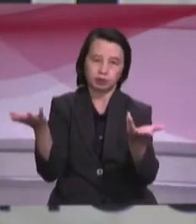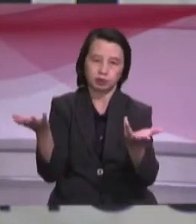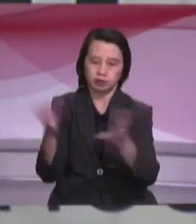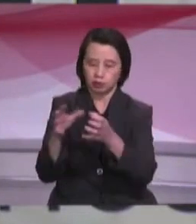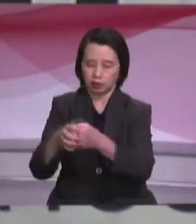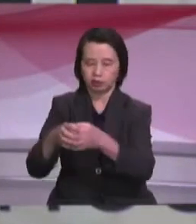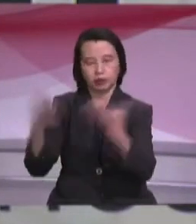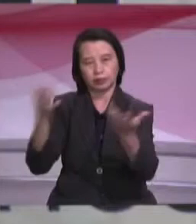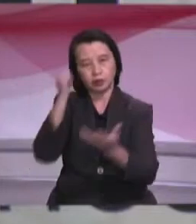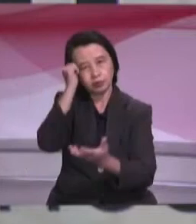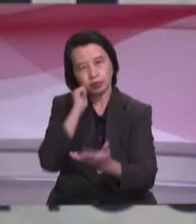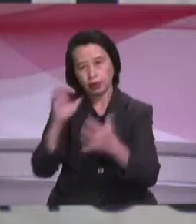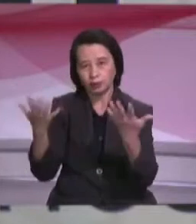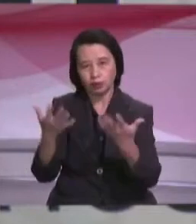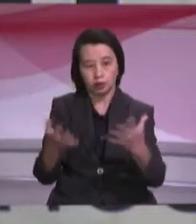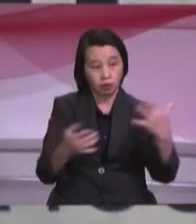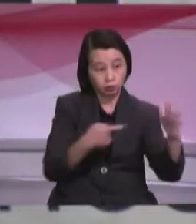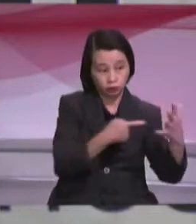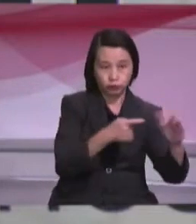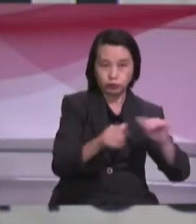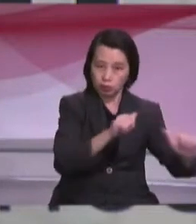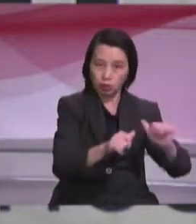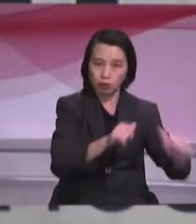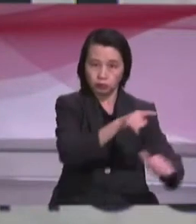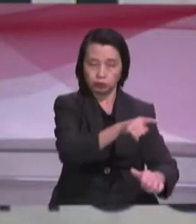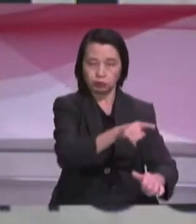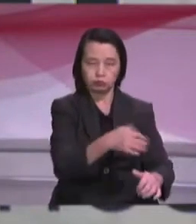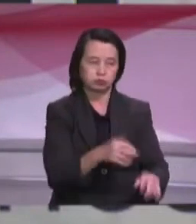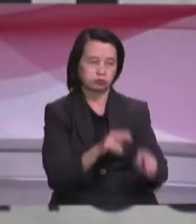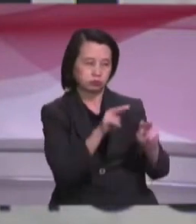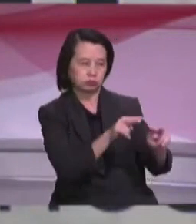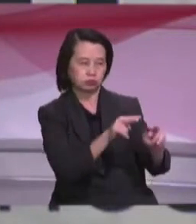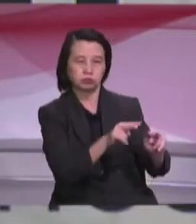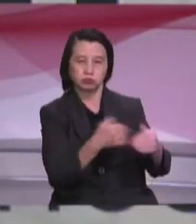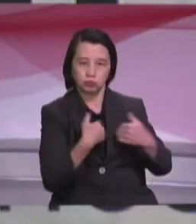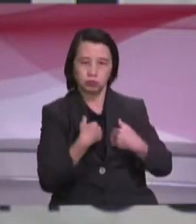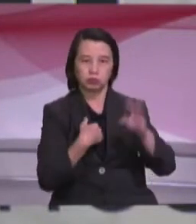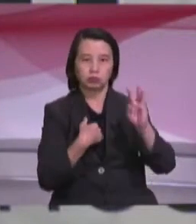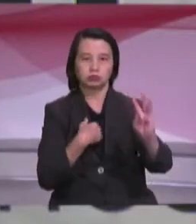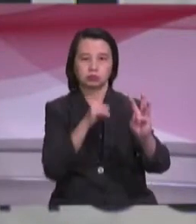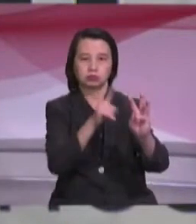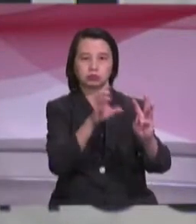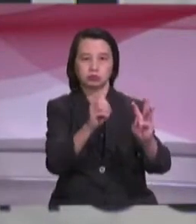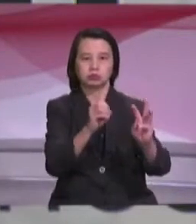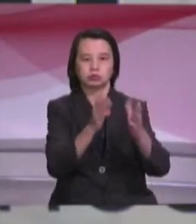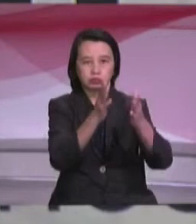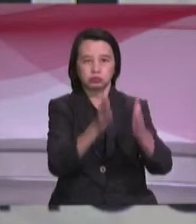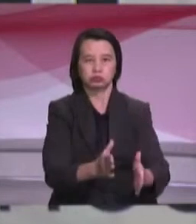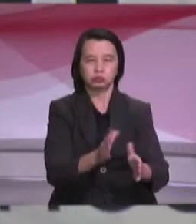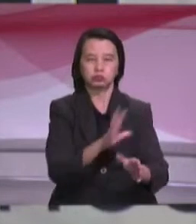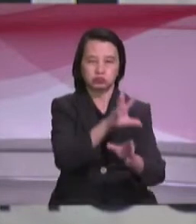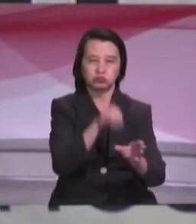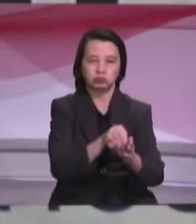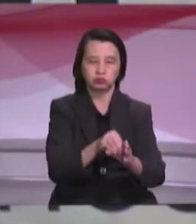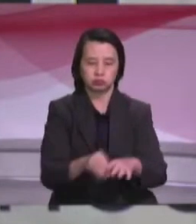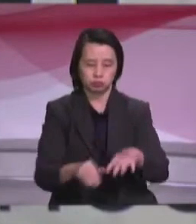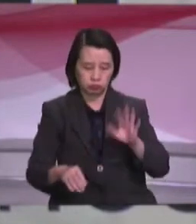we look into the numbers so far. There's been infected 610 cases involving